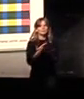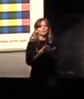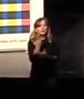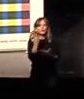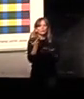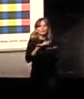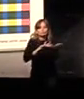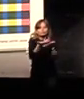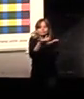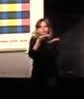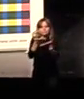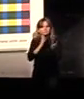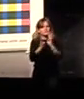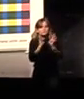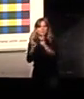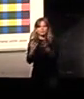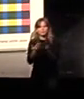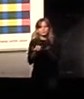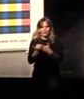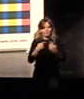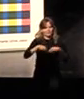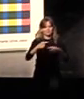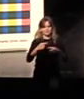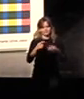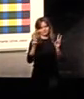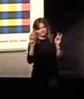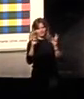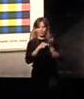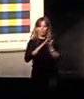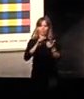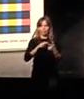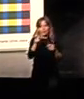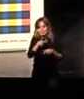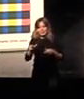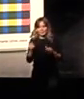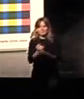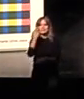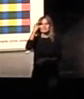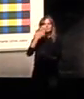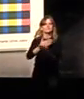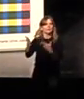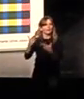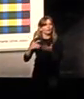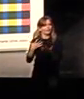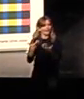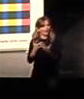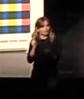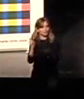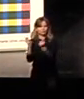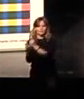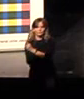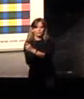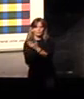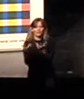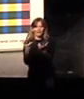repertoire to help als de people making sense of a life in transition and to